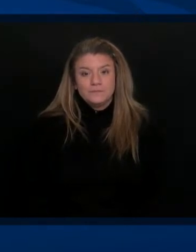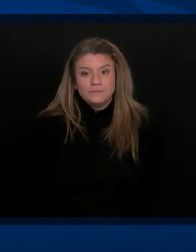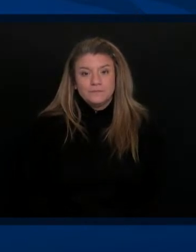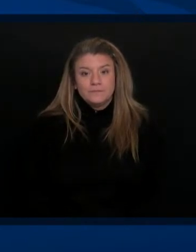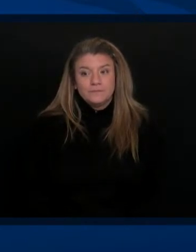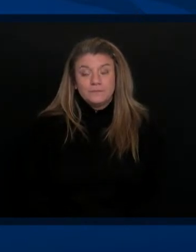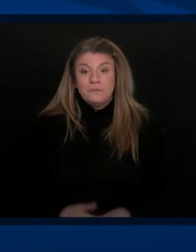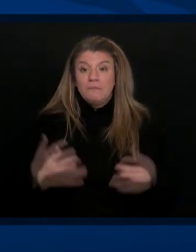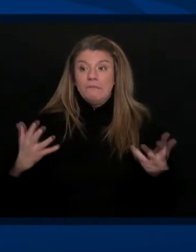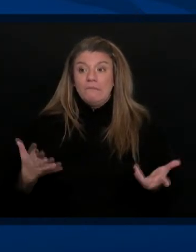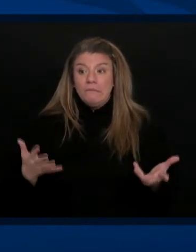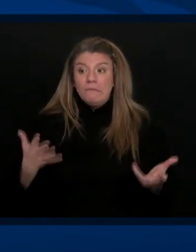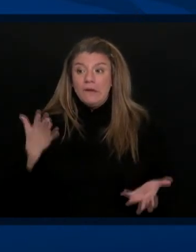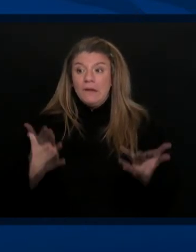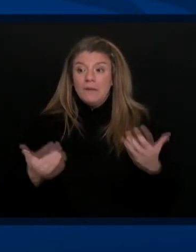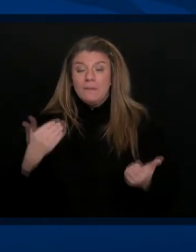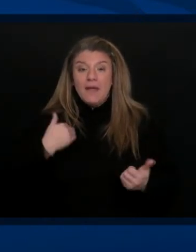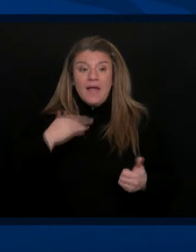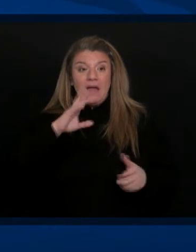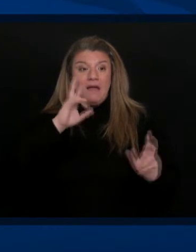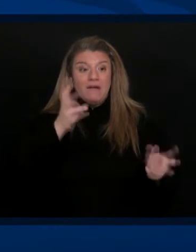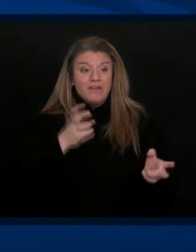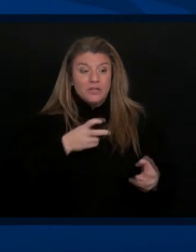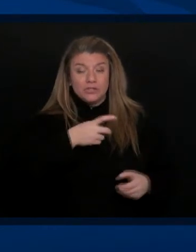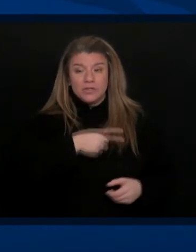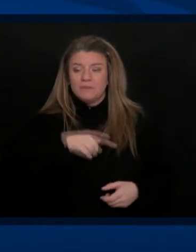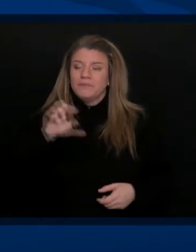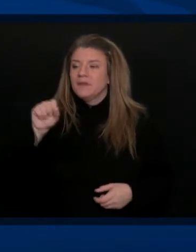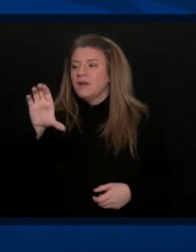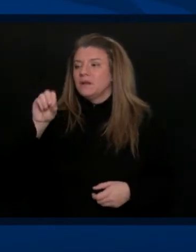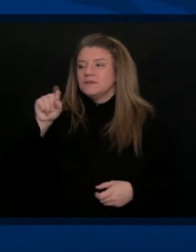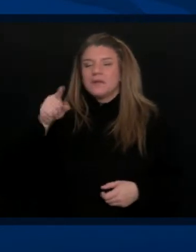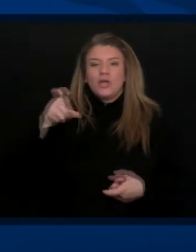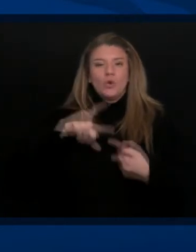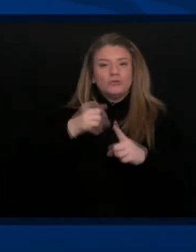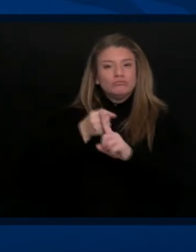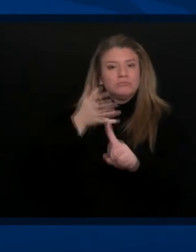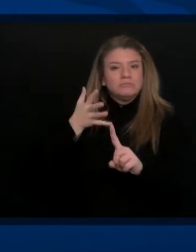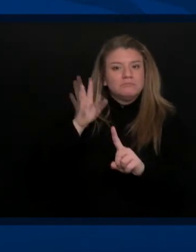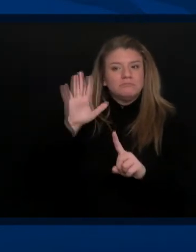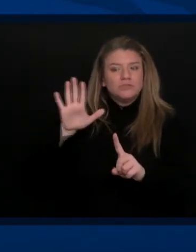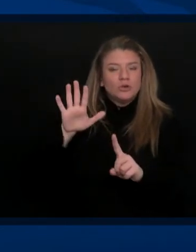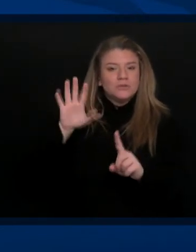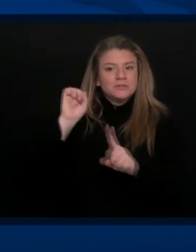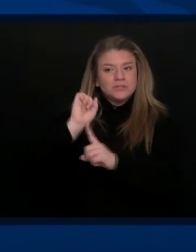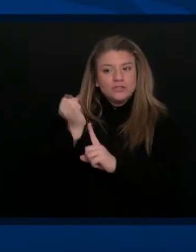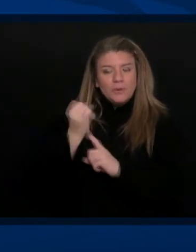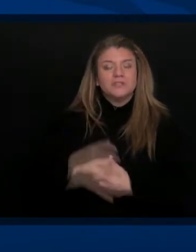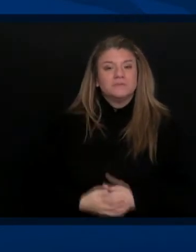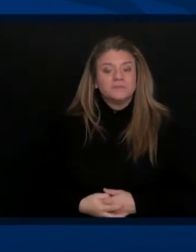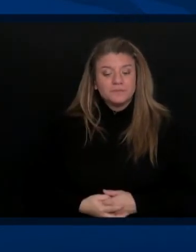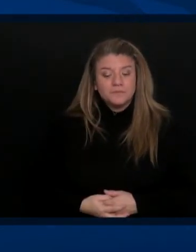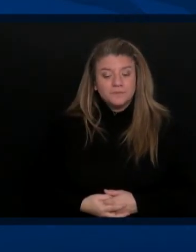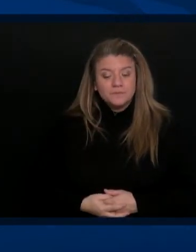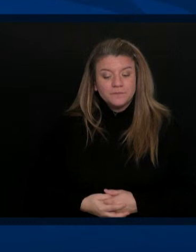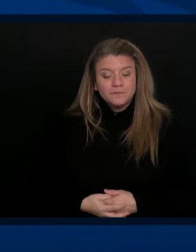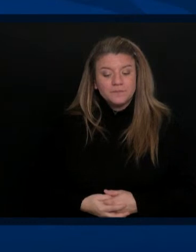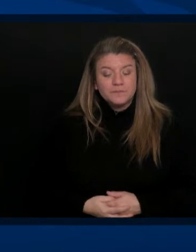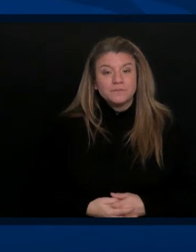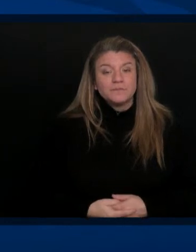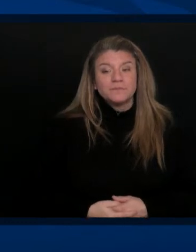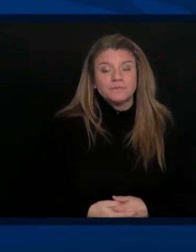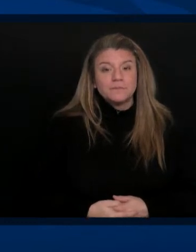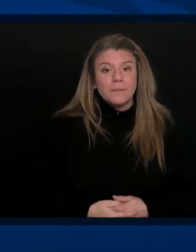Looks like we may be having issues with Charles there. Scott, do you want to just give a quick overview? Yeah, I can. As most folks saw